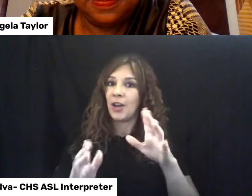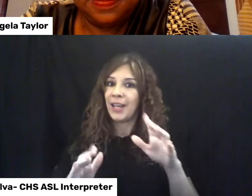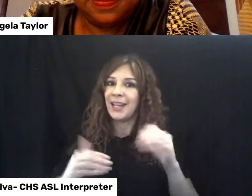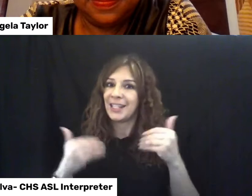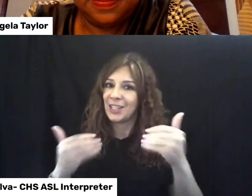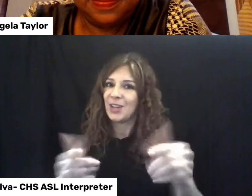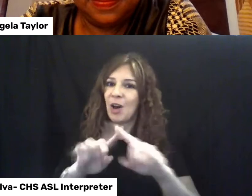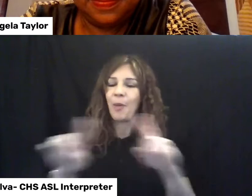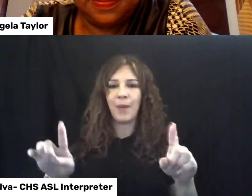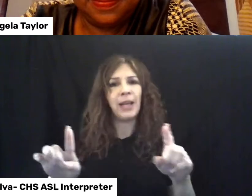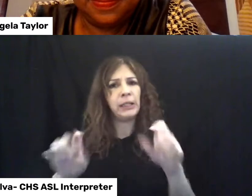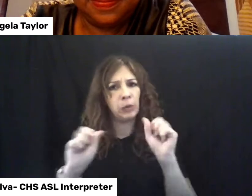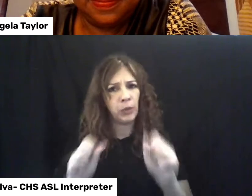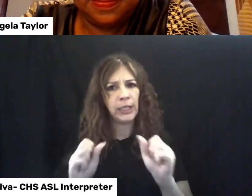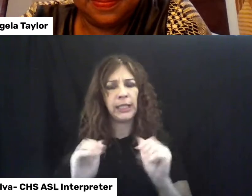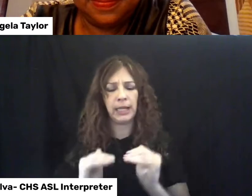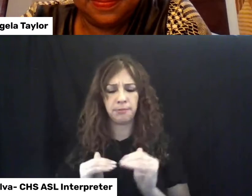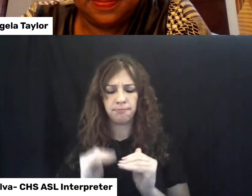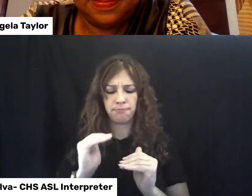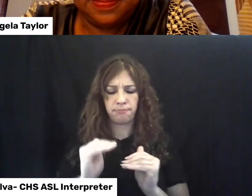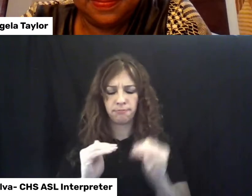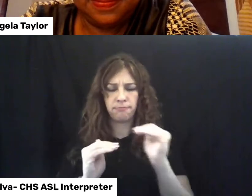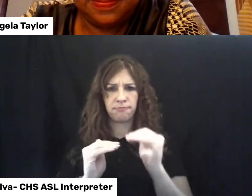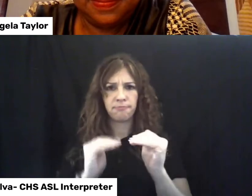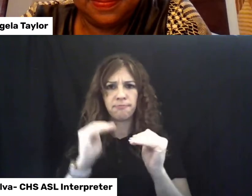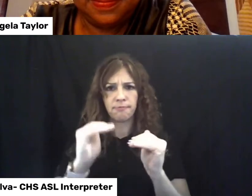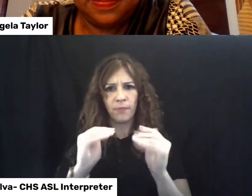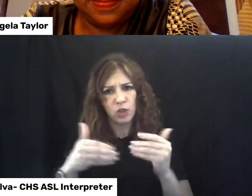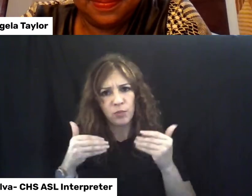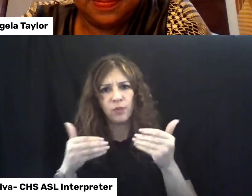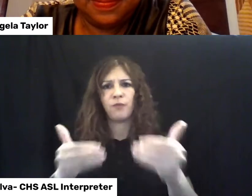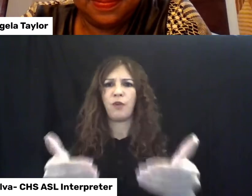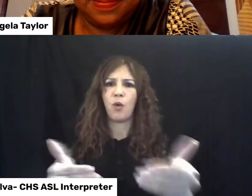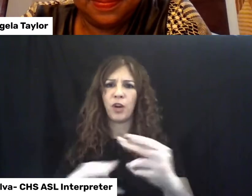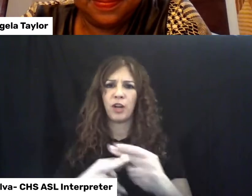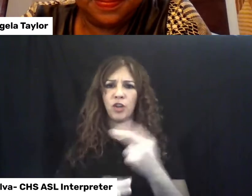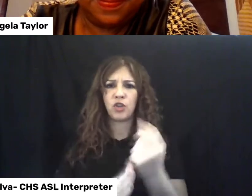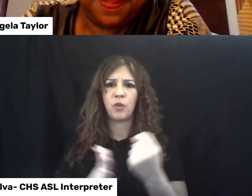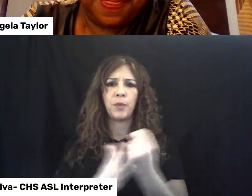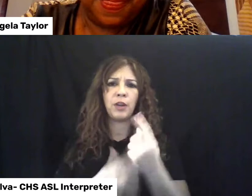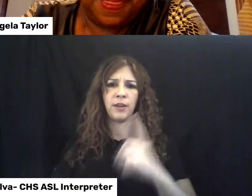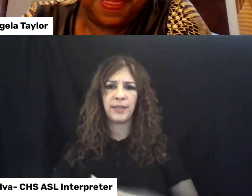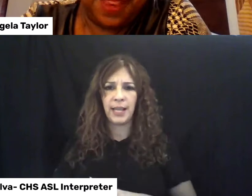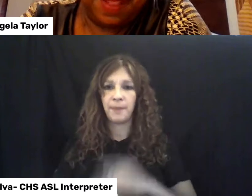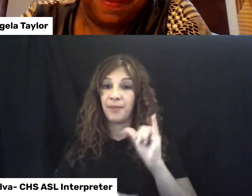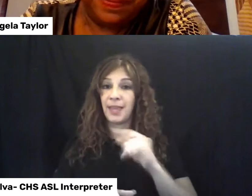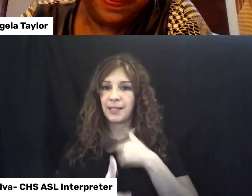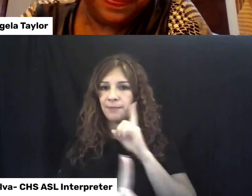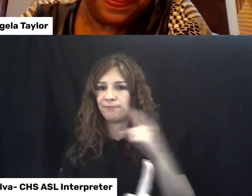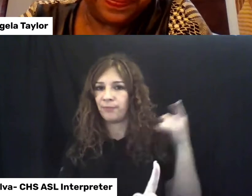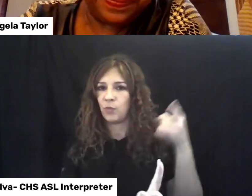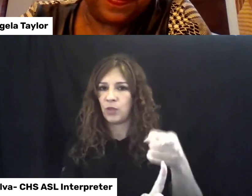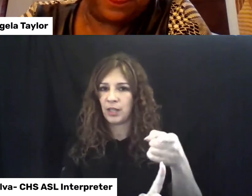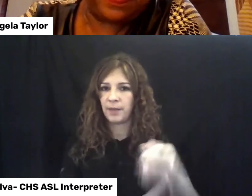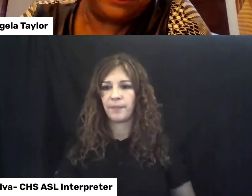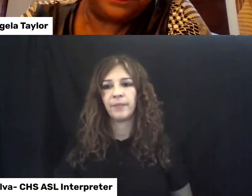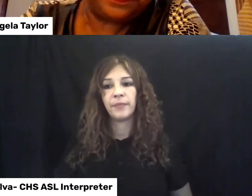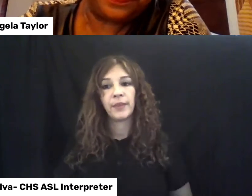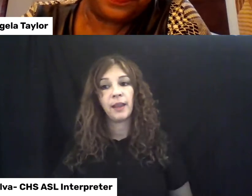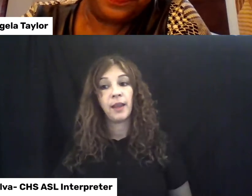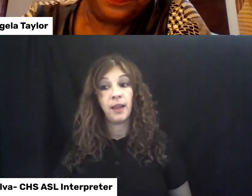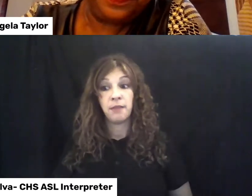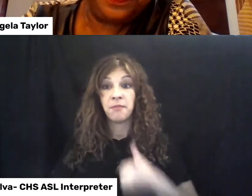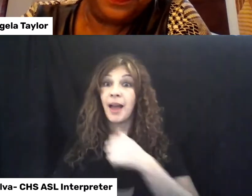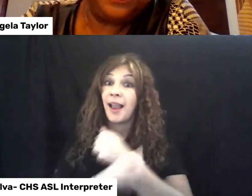to go much further in a very short period of time. So that's where I'm heading. Yeah, I love that. And I'll just